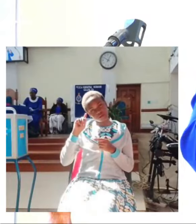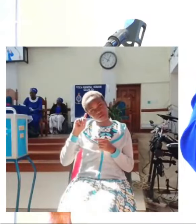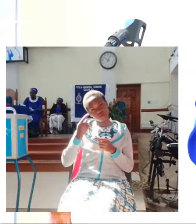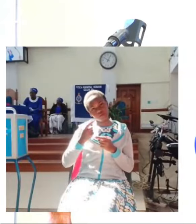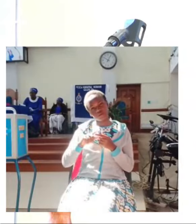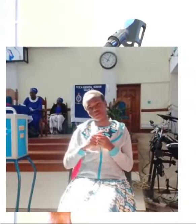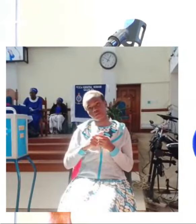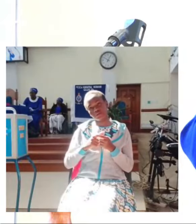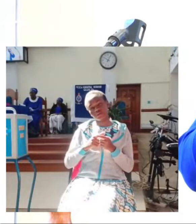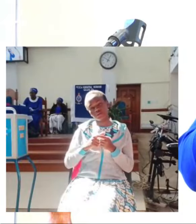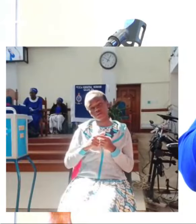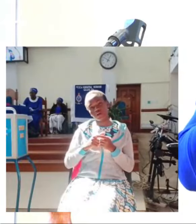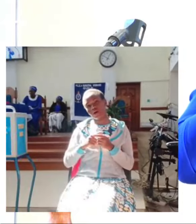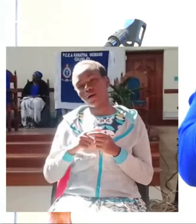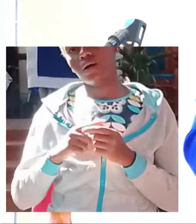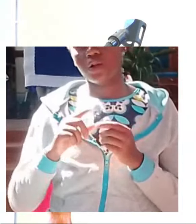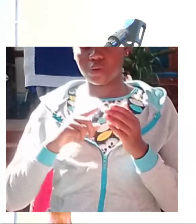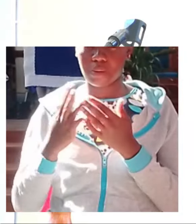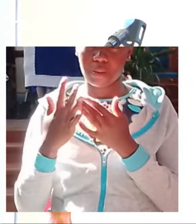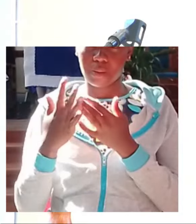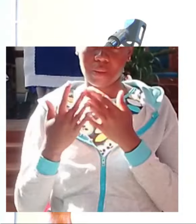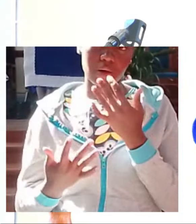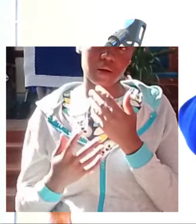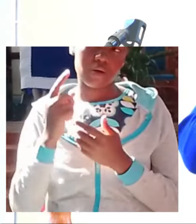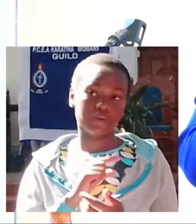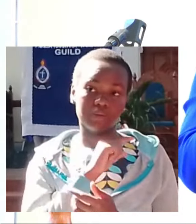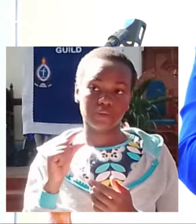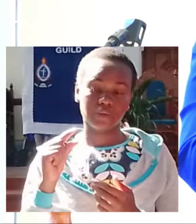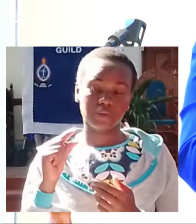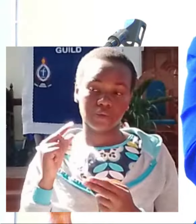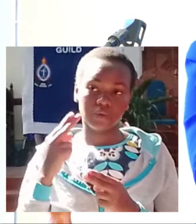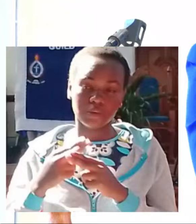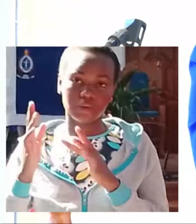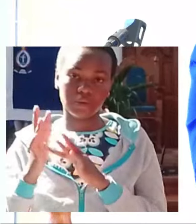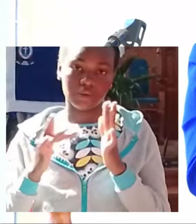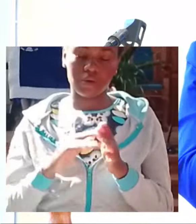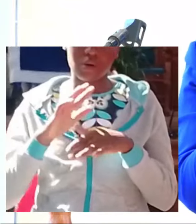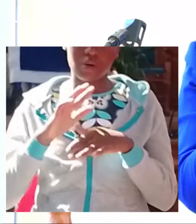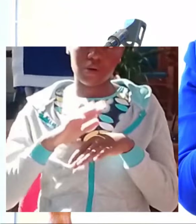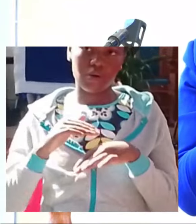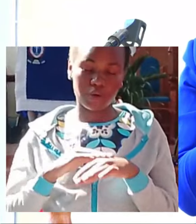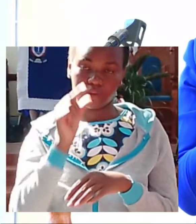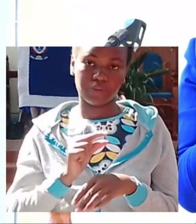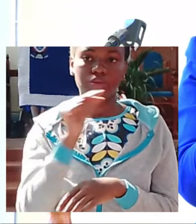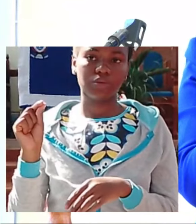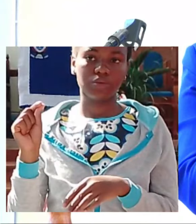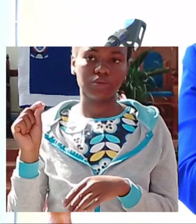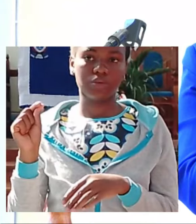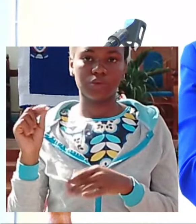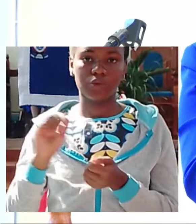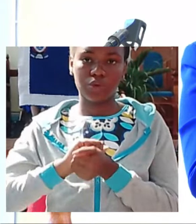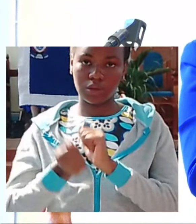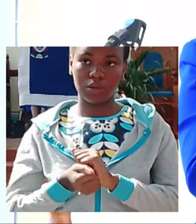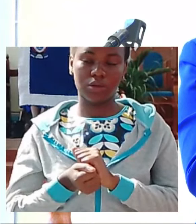ambazo ziko katika ile damu iliyomwagika kwa msalaba na jina ambalo limeitanishwa na huo msalaba. We